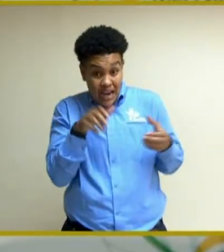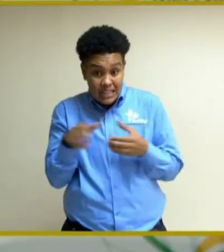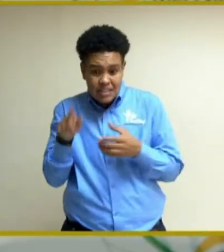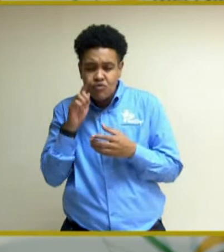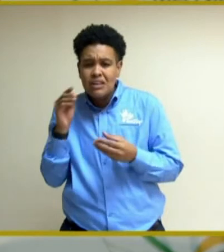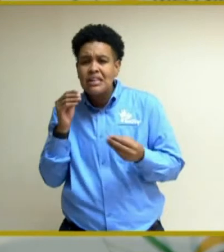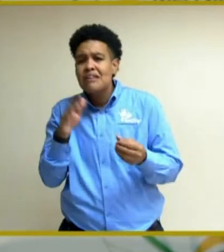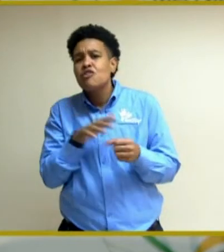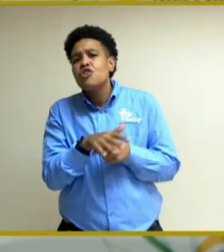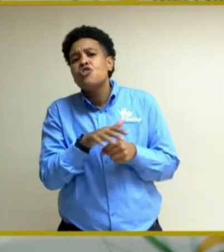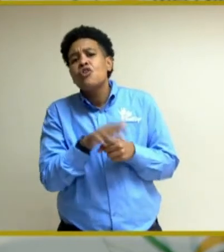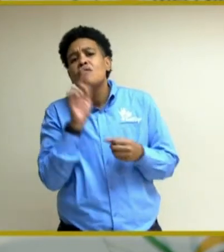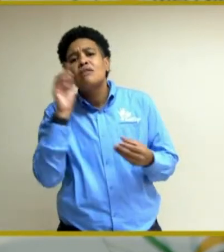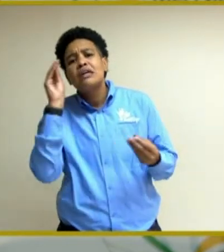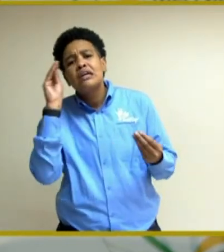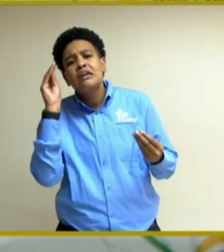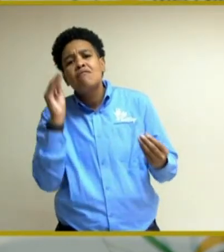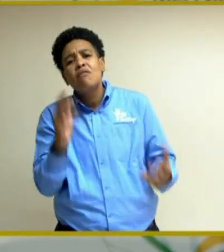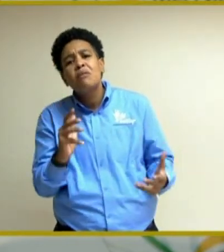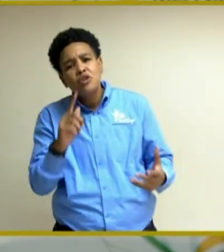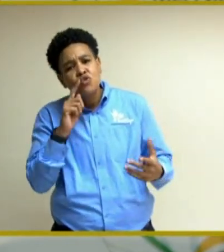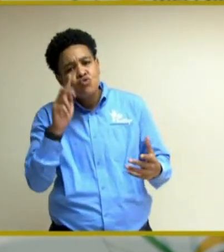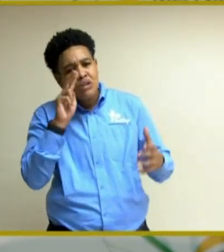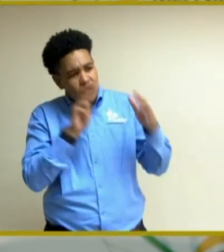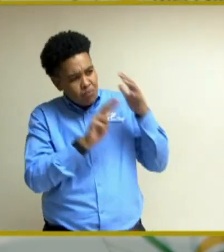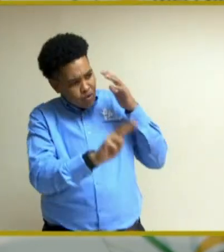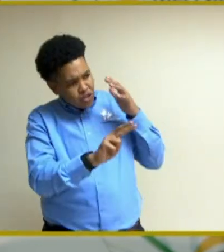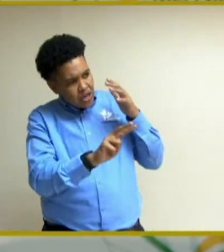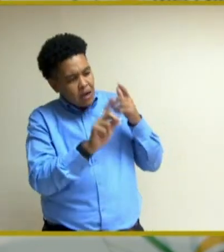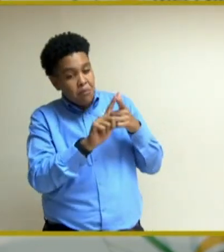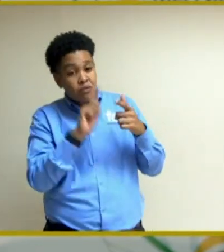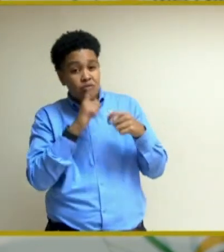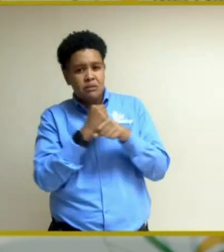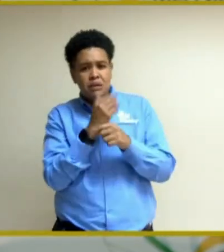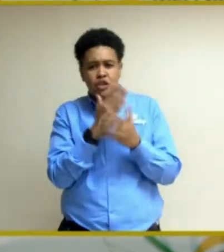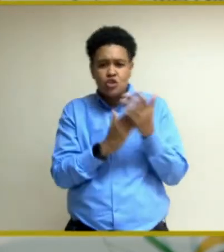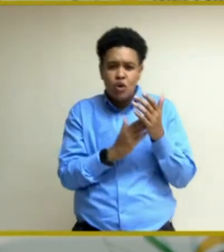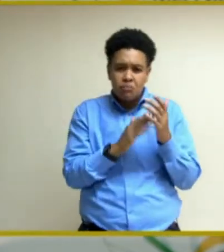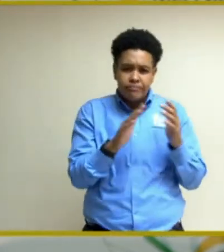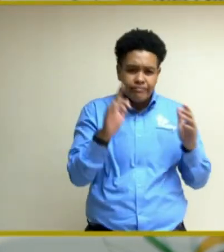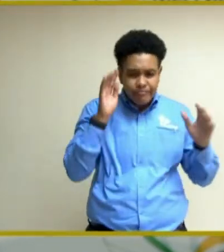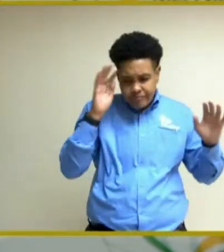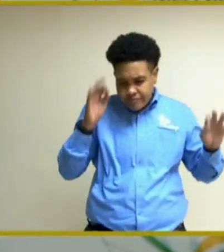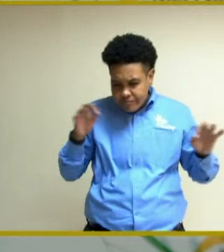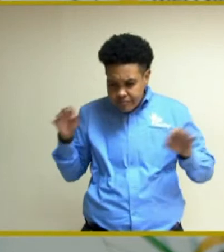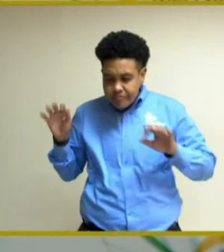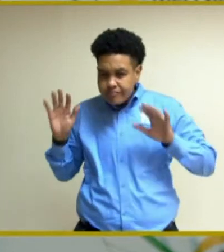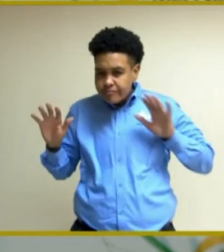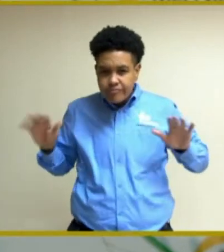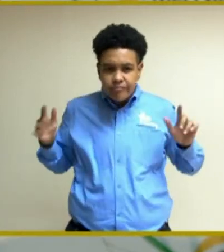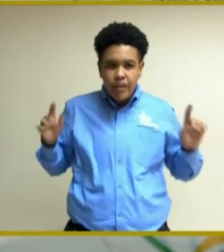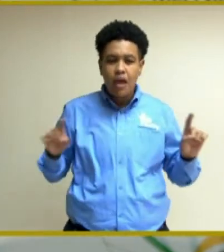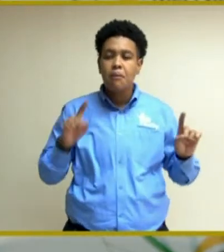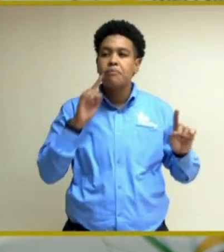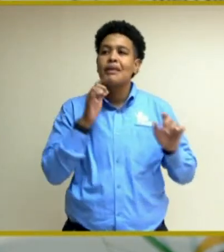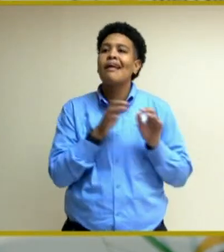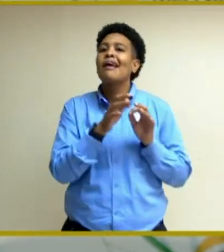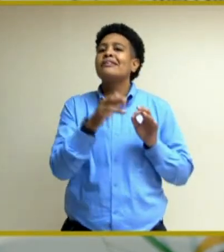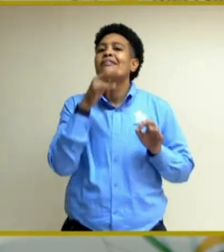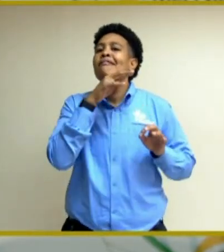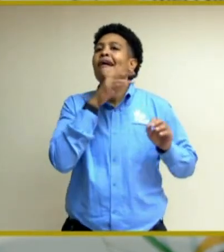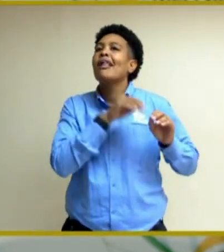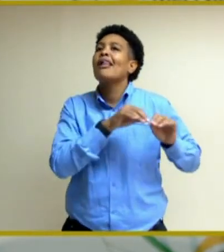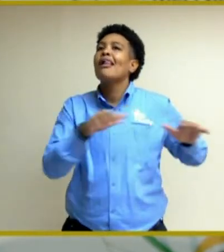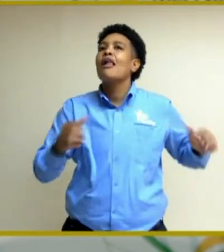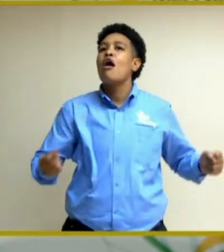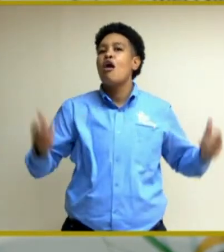us enough information to project and to make certain conclusions on the extent of the virus in the